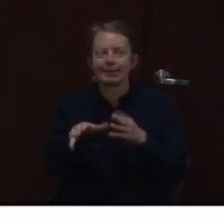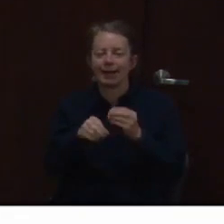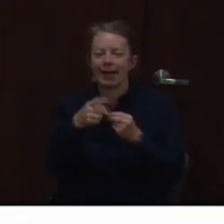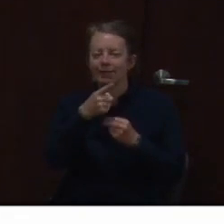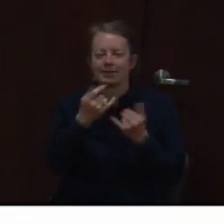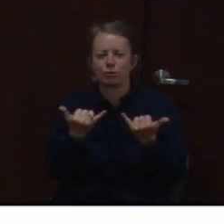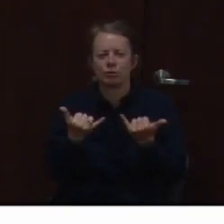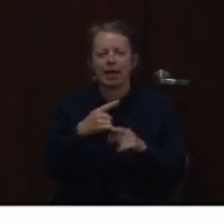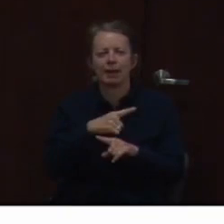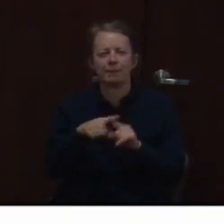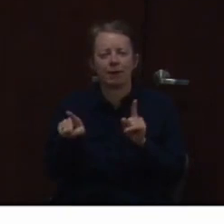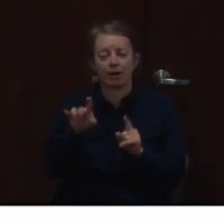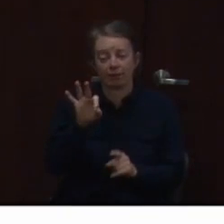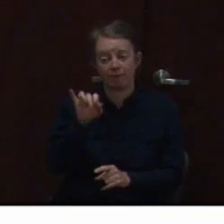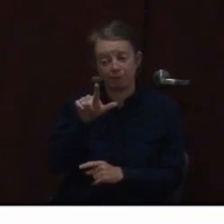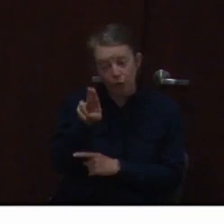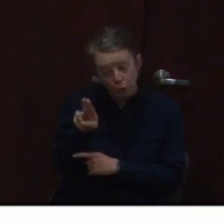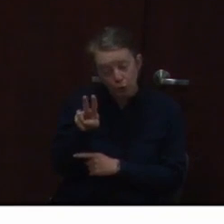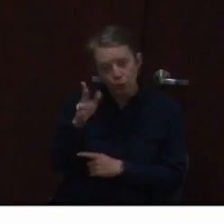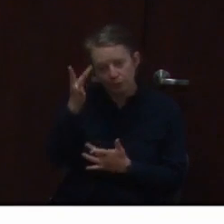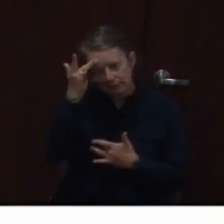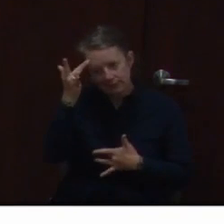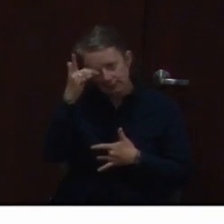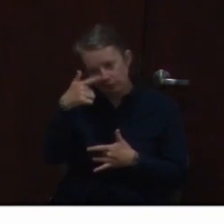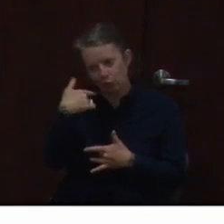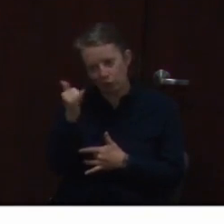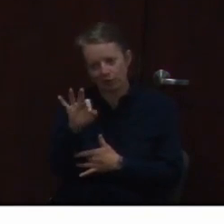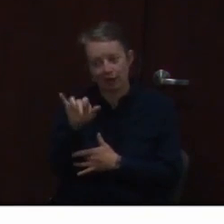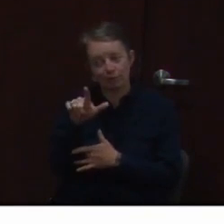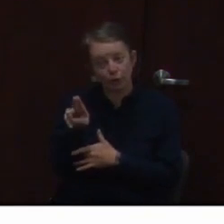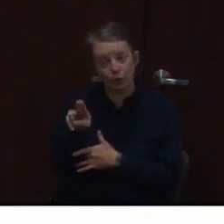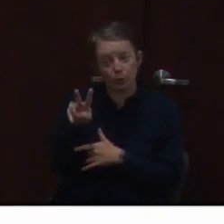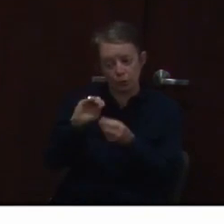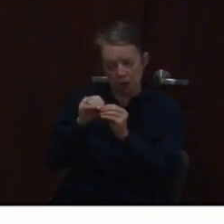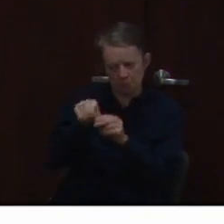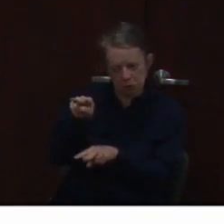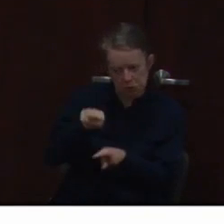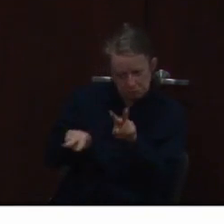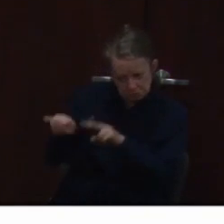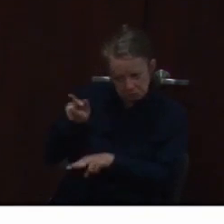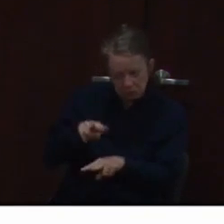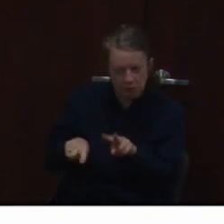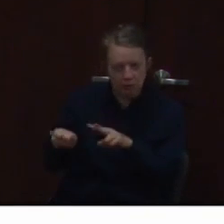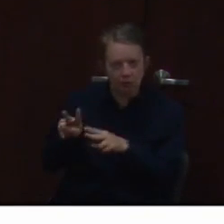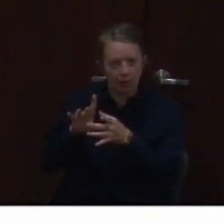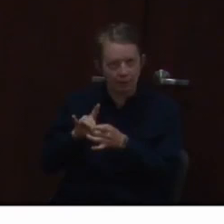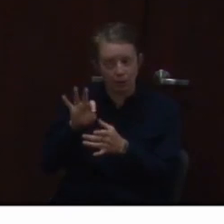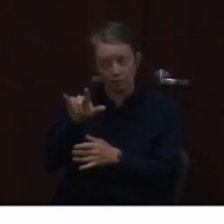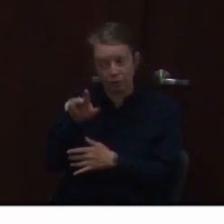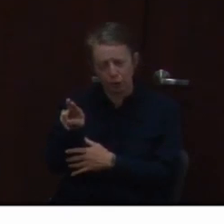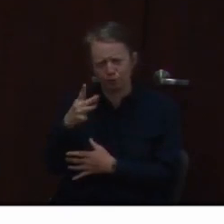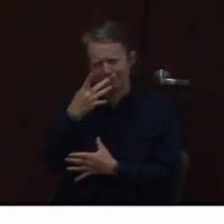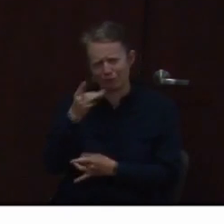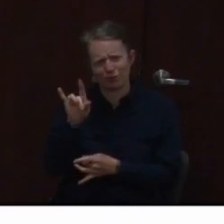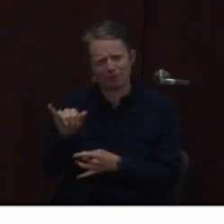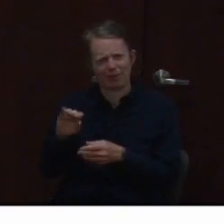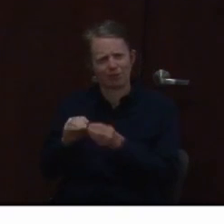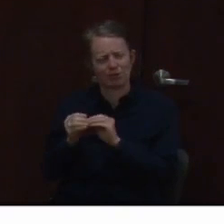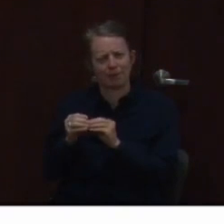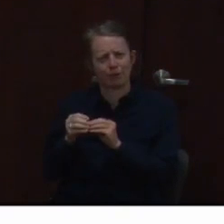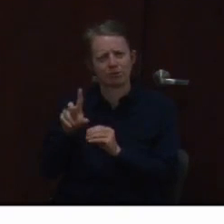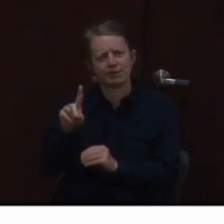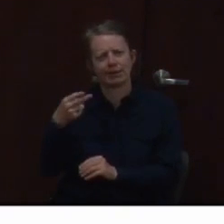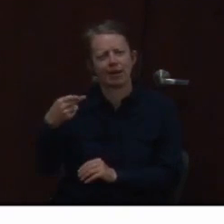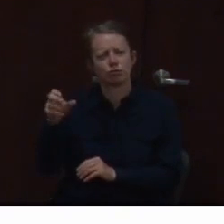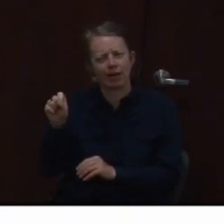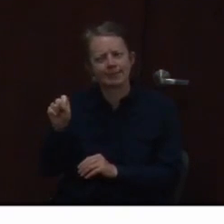that the influenza-like illness surveillance report 2, what's really interesting with that data that